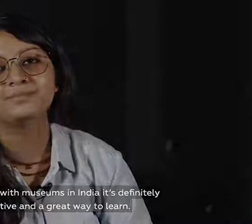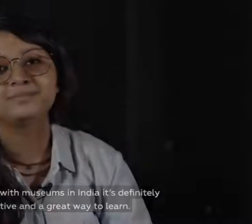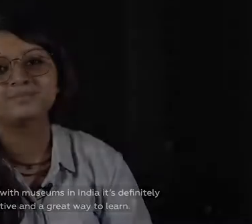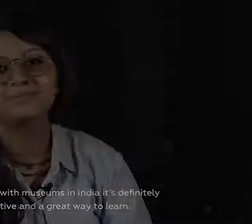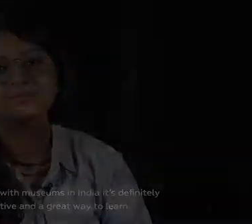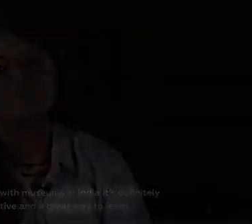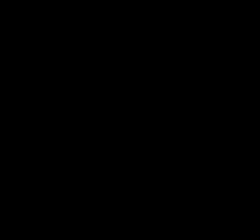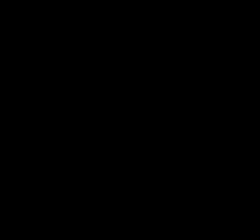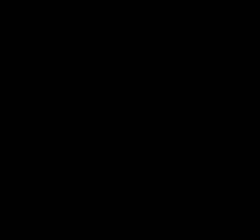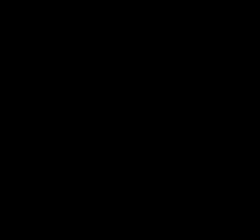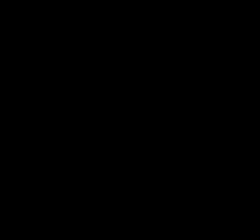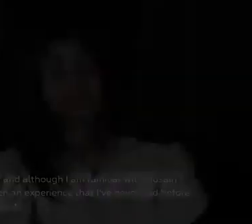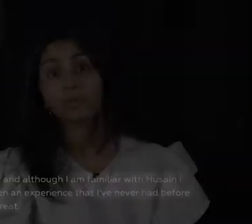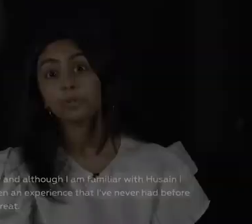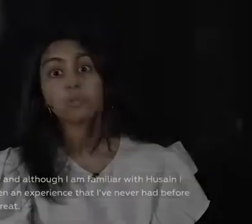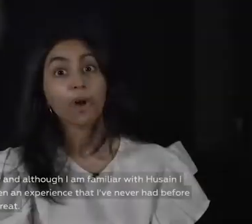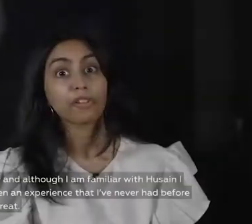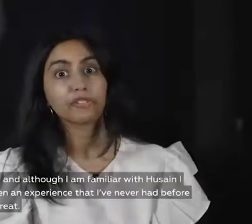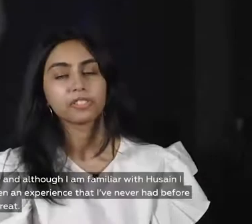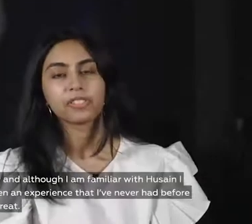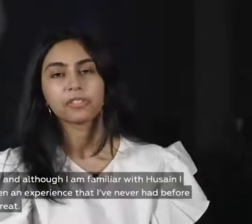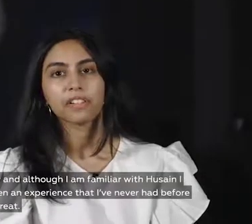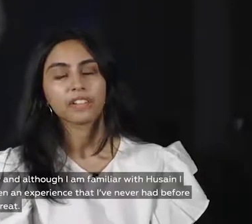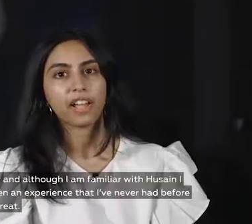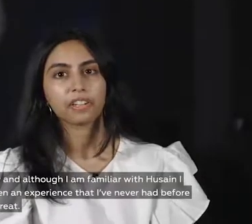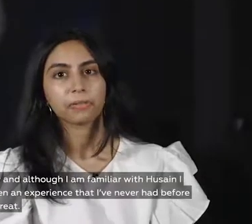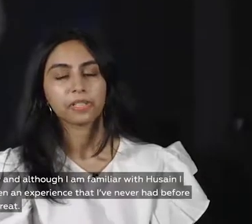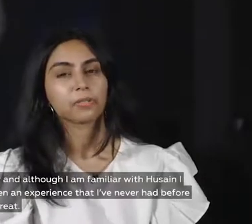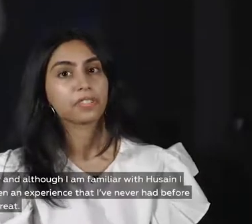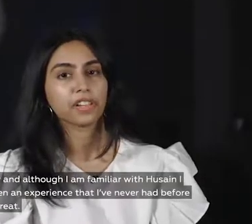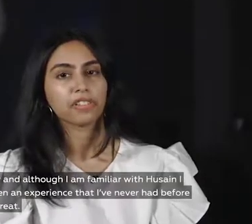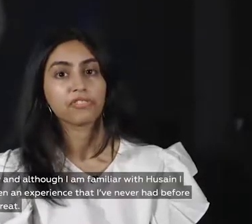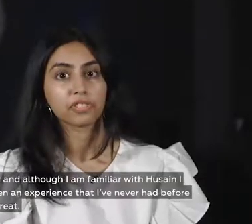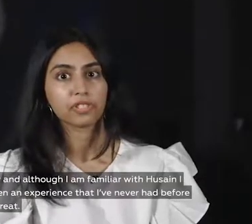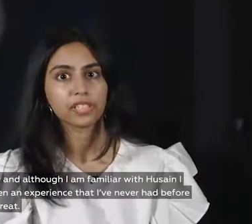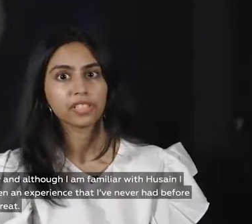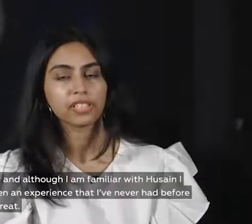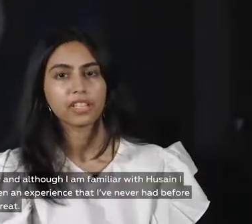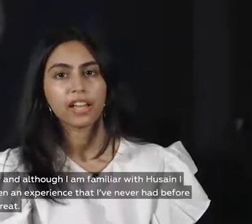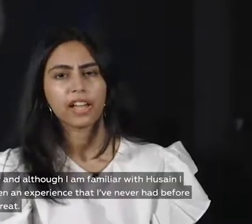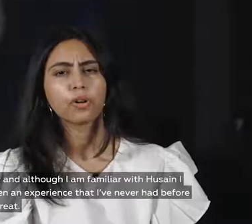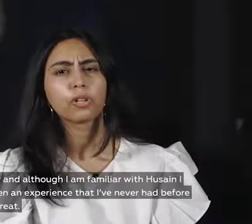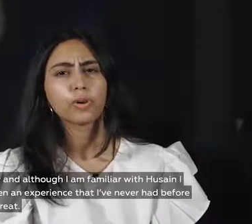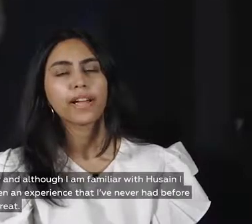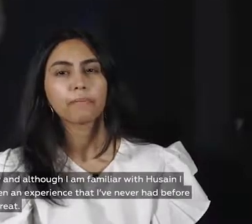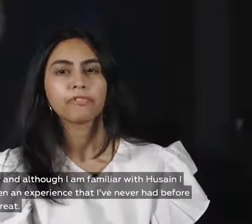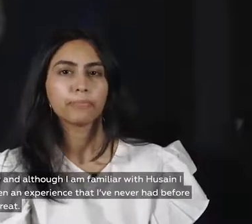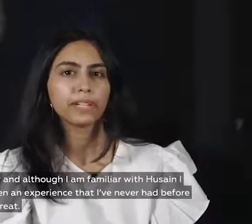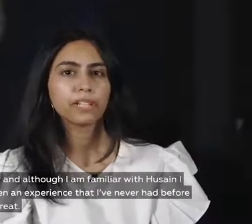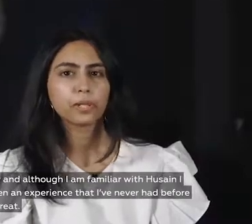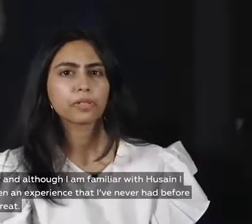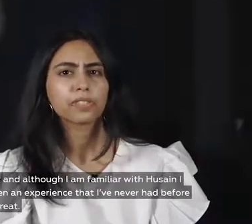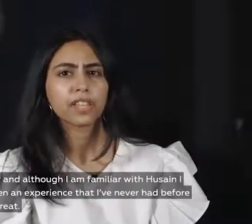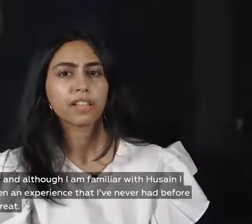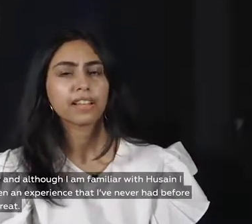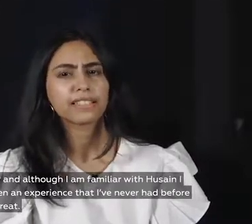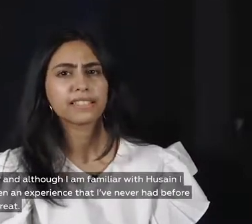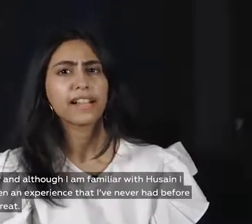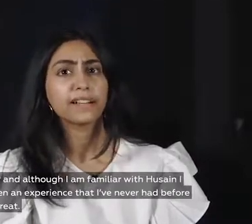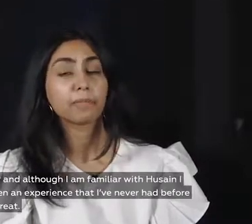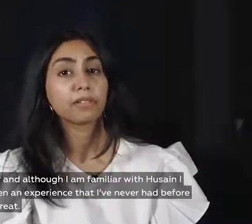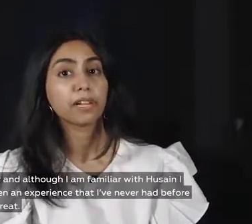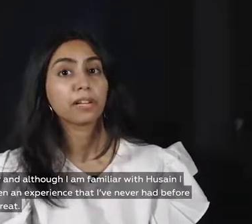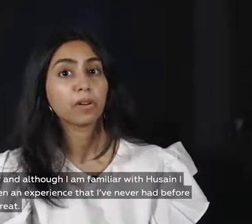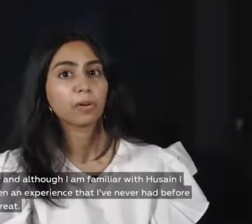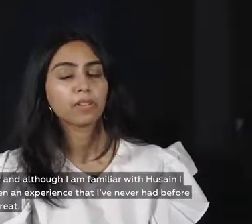learn. It was wonderful to interact with Hussain virtually. And although I am familiar with Hussain, I still